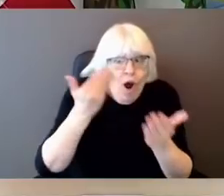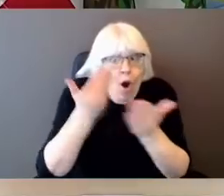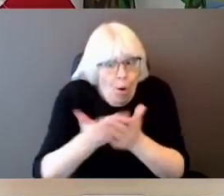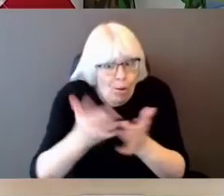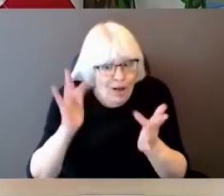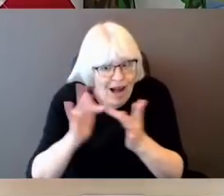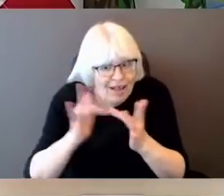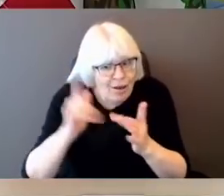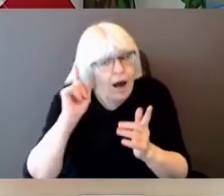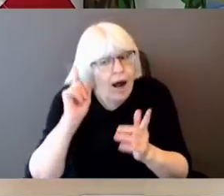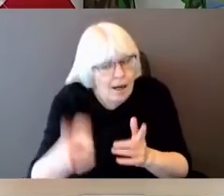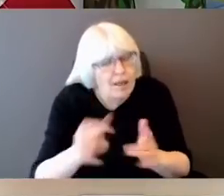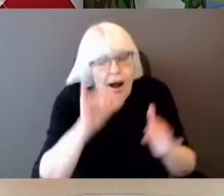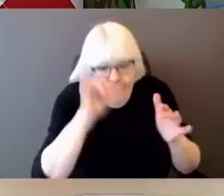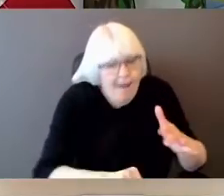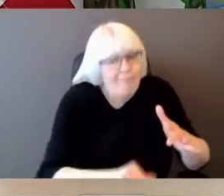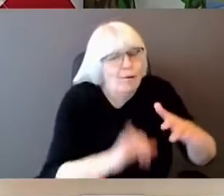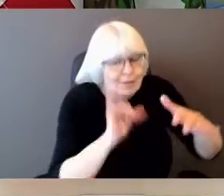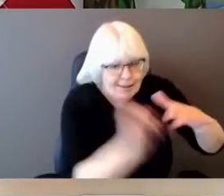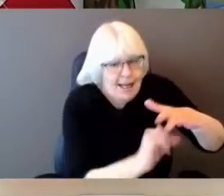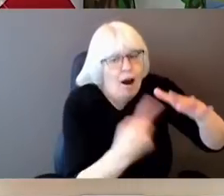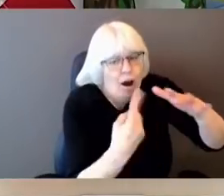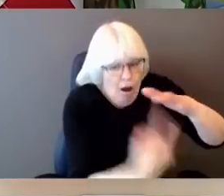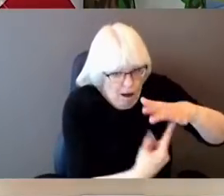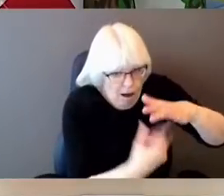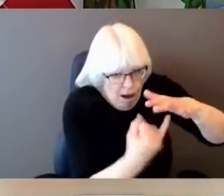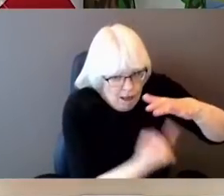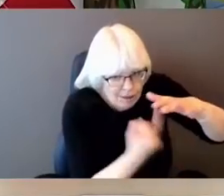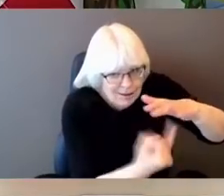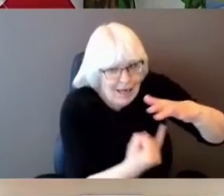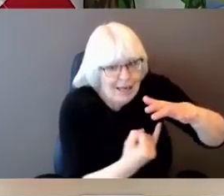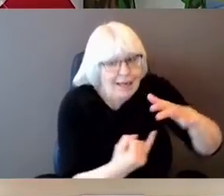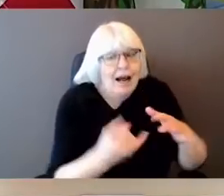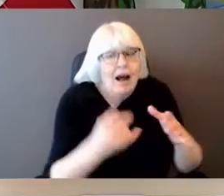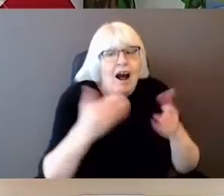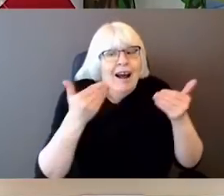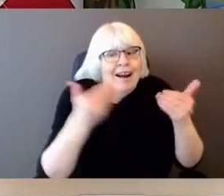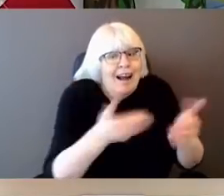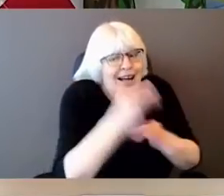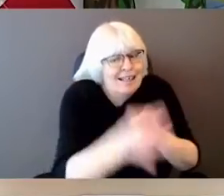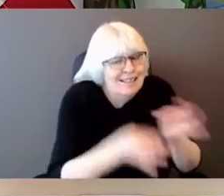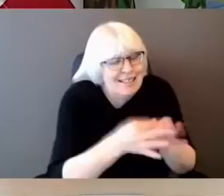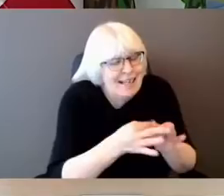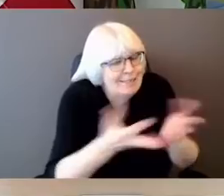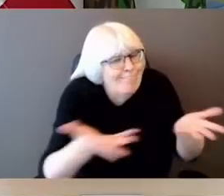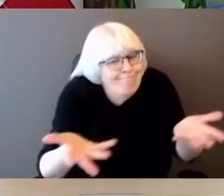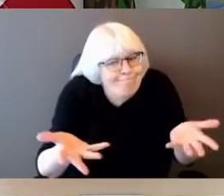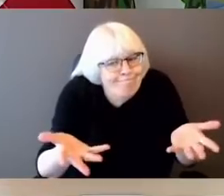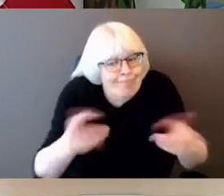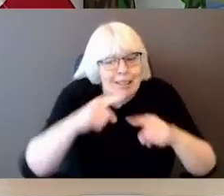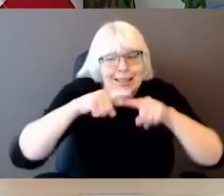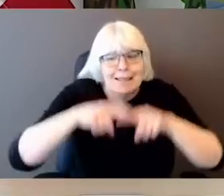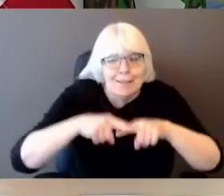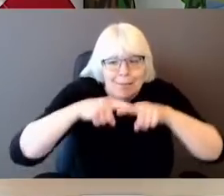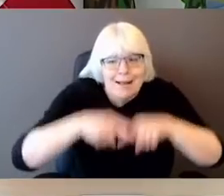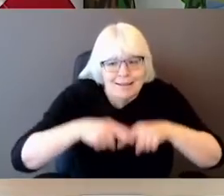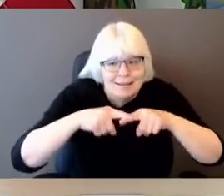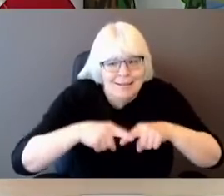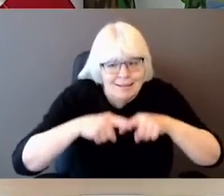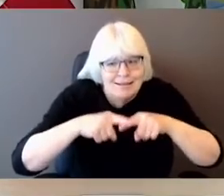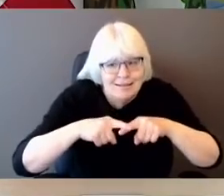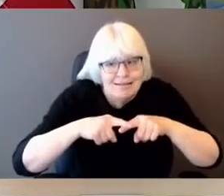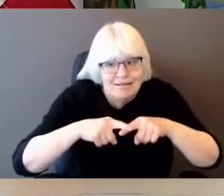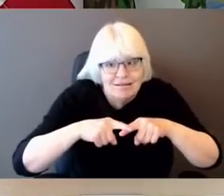And whether or not you get tested, it may depend on the type of test too. It's certainly, you may still show positive for up to